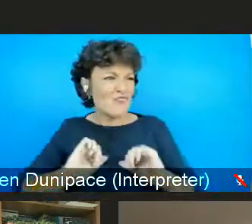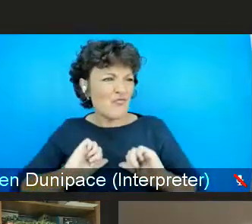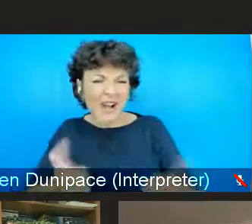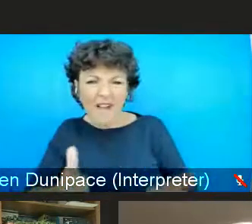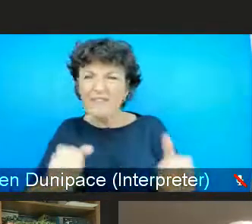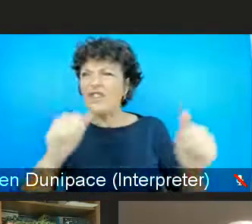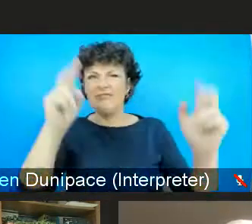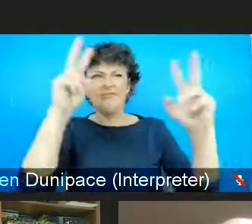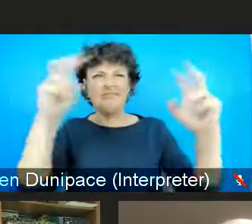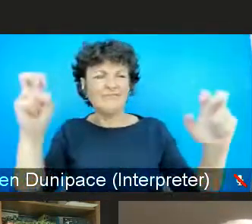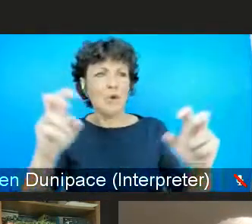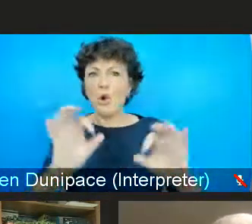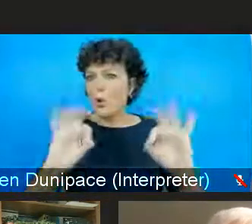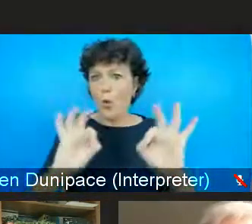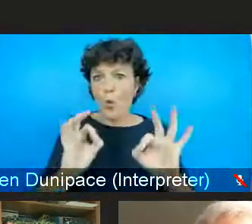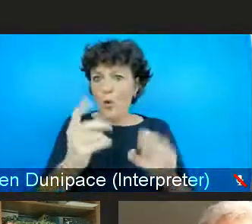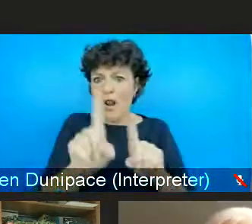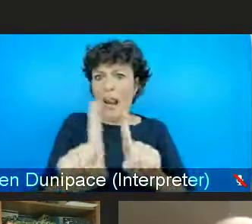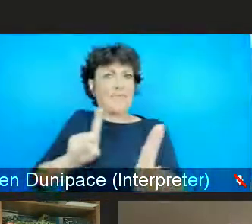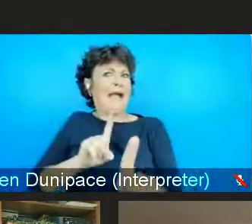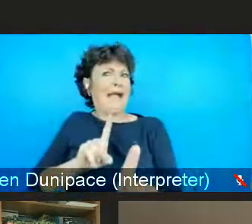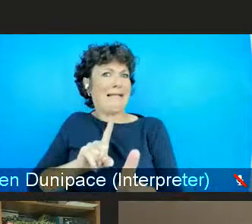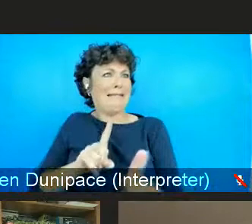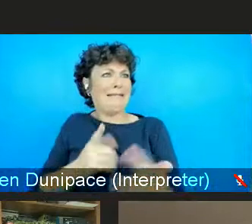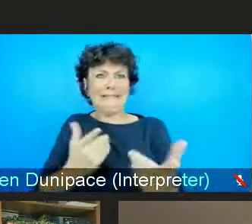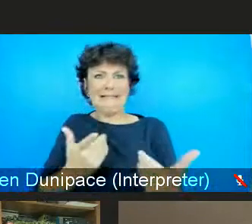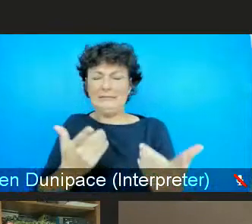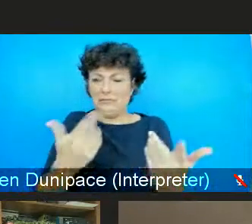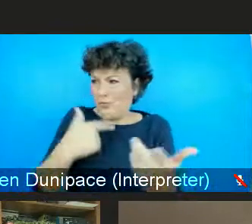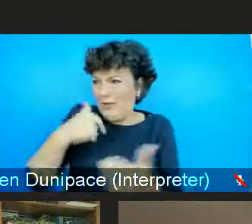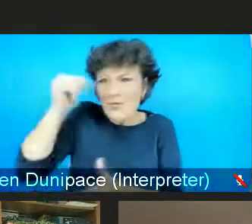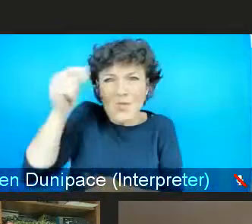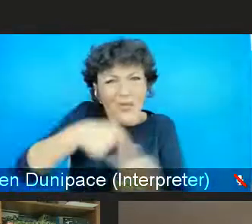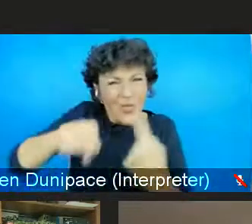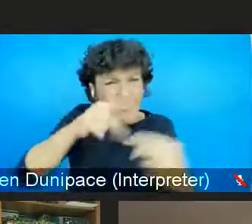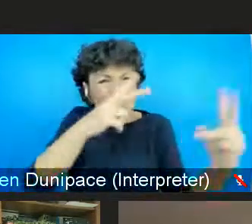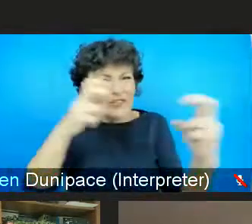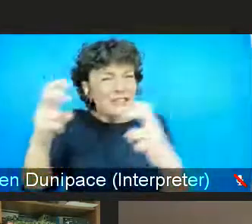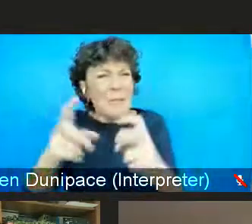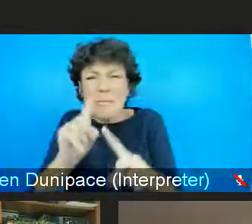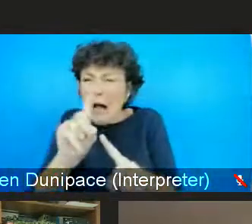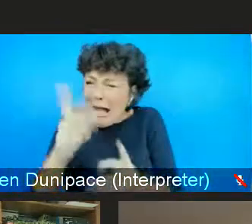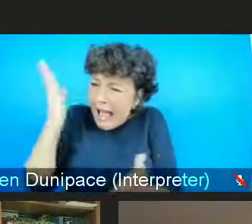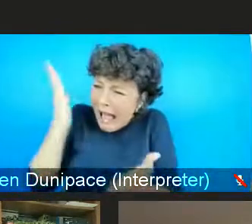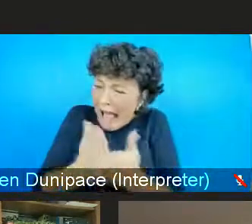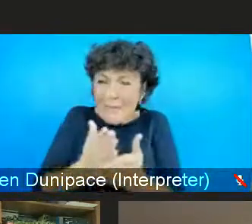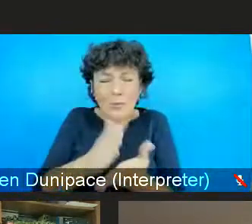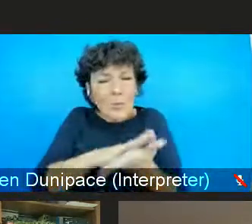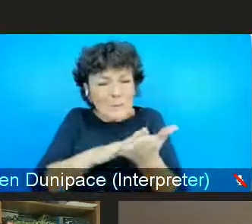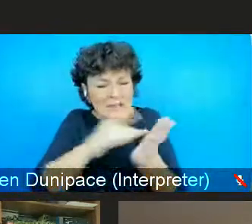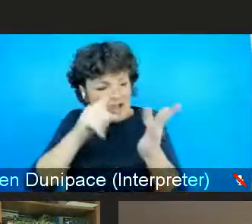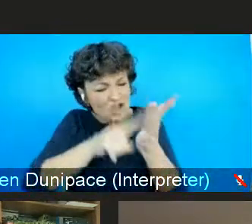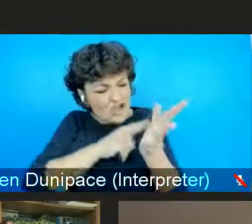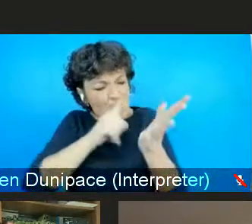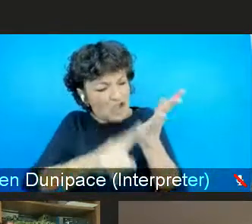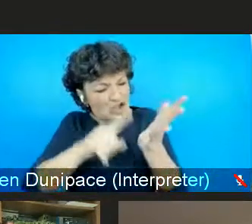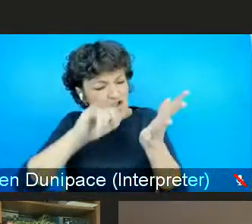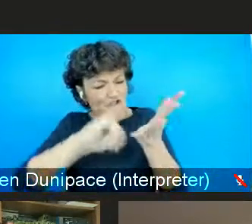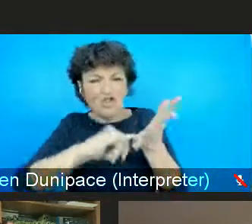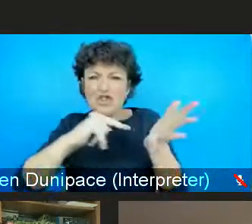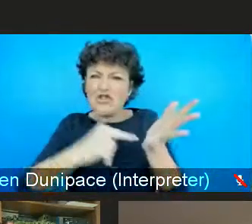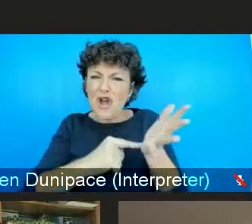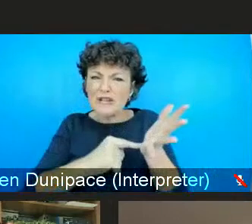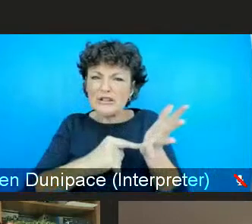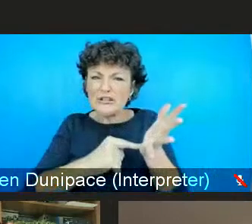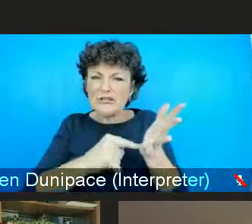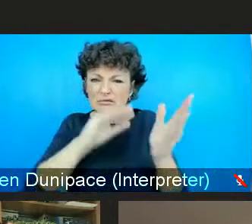and doughnut economics is now commonplace. But what exactly is a just transition? And I noticed this morning that the